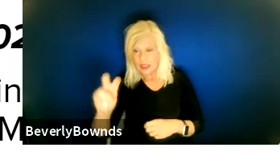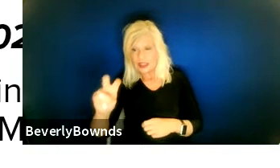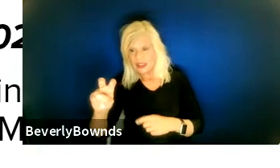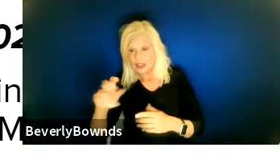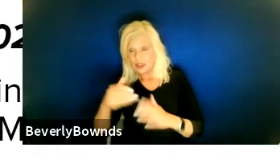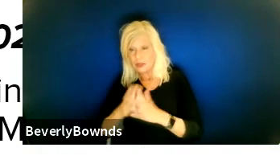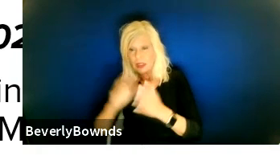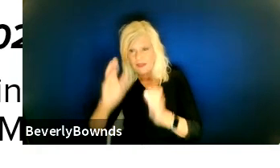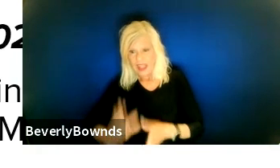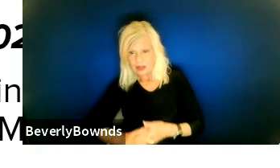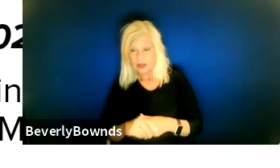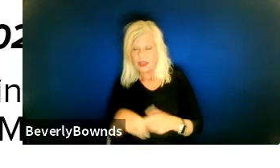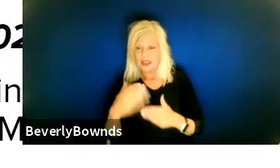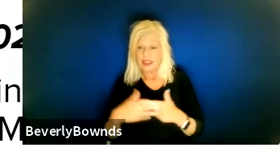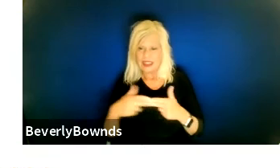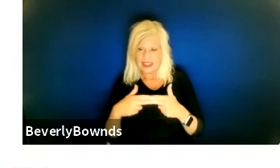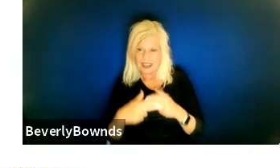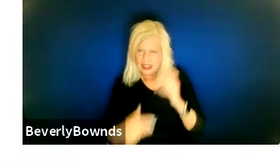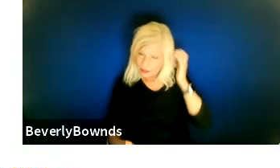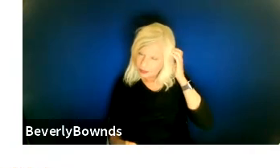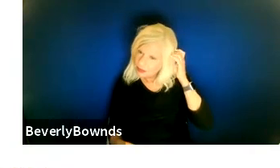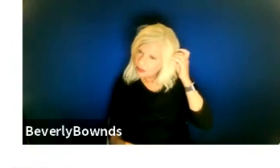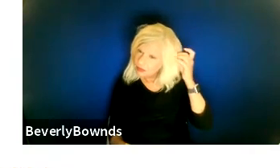faculty. Next slide.